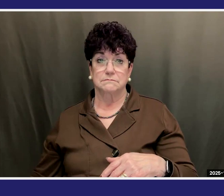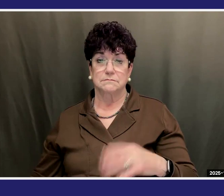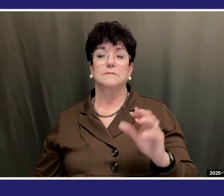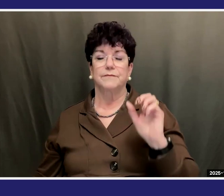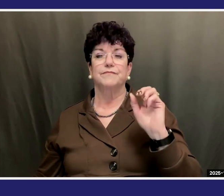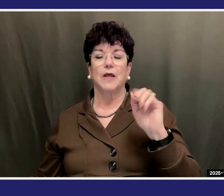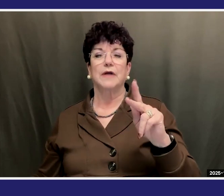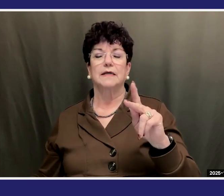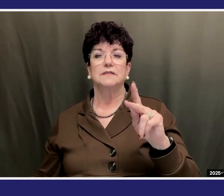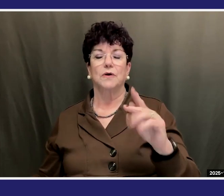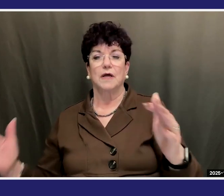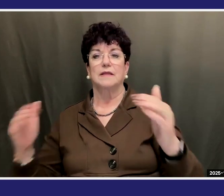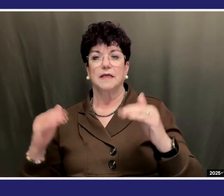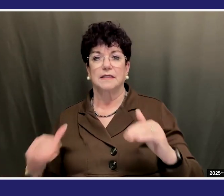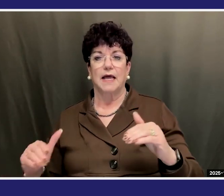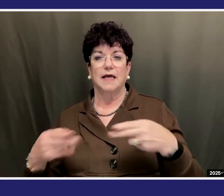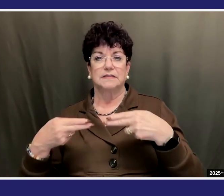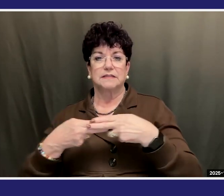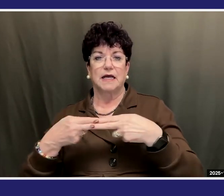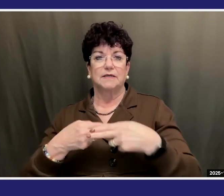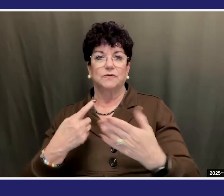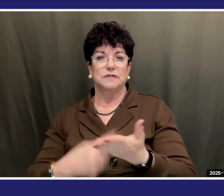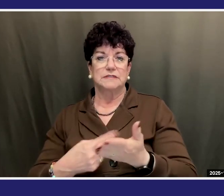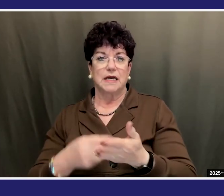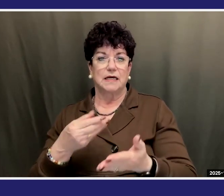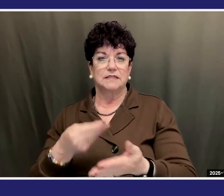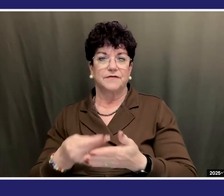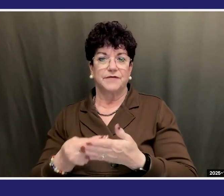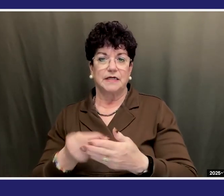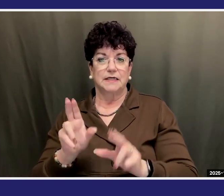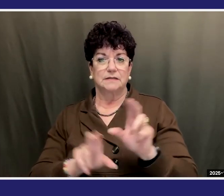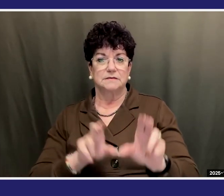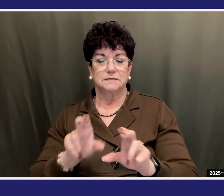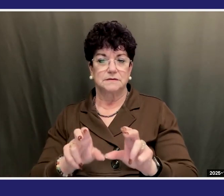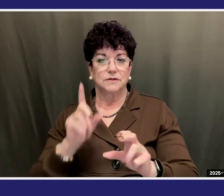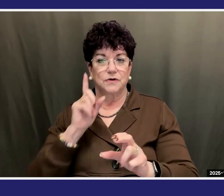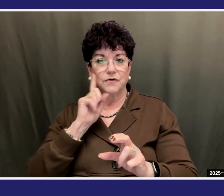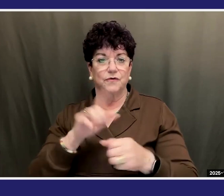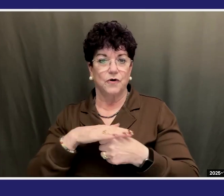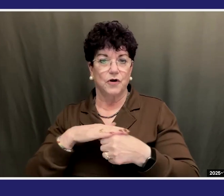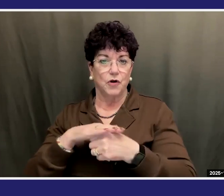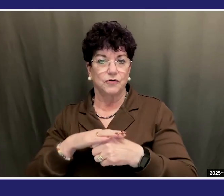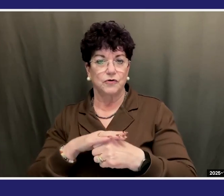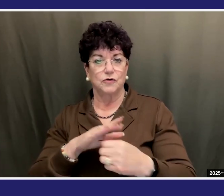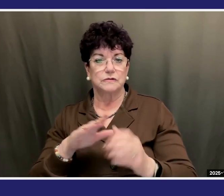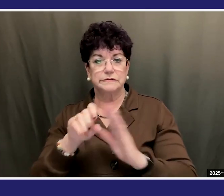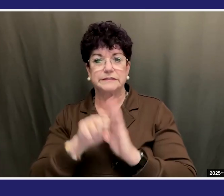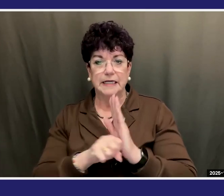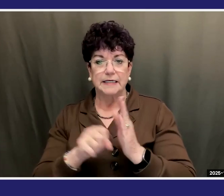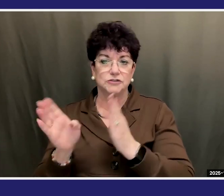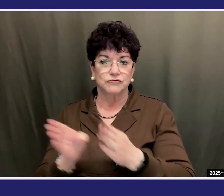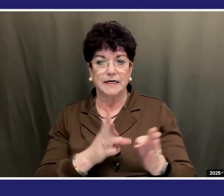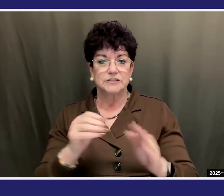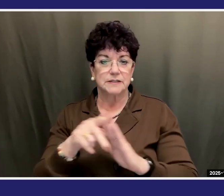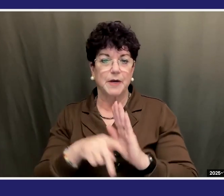Okay, so the next section of slides will talk about the funding to mobilize local reach of statewide strategies and policy.